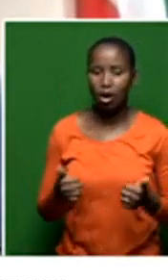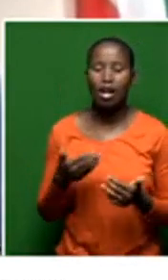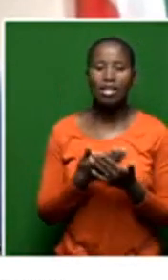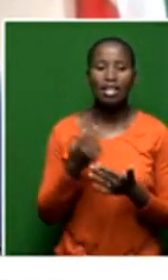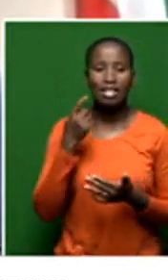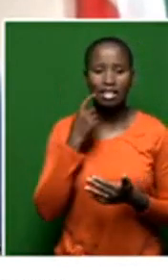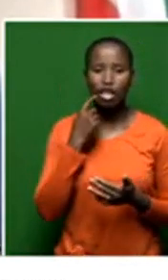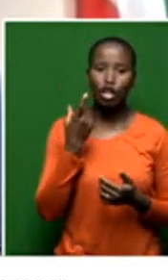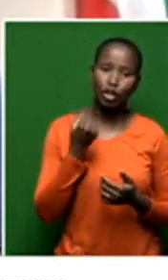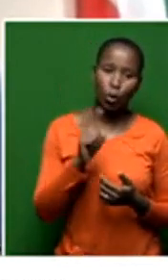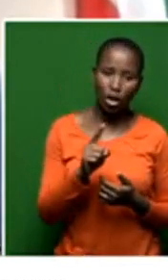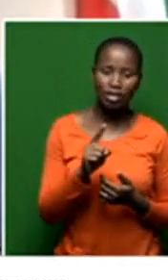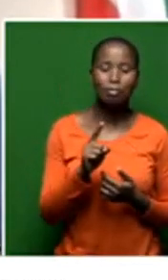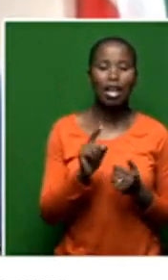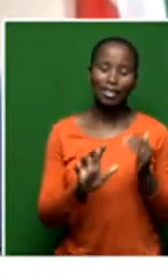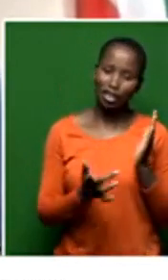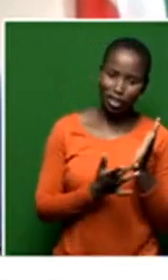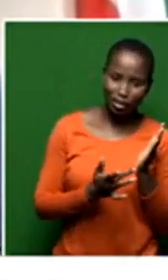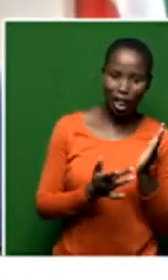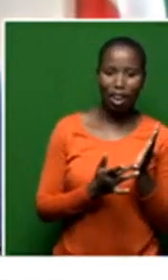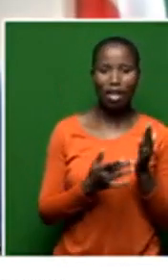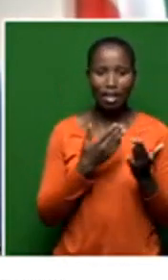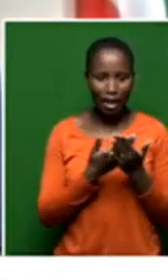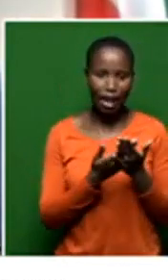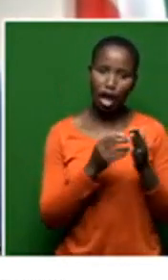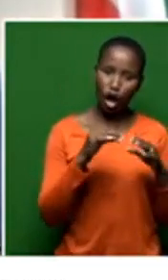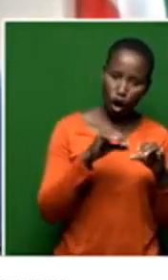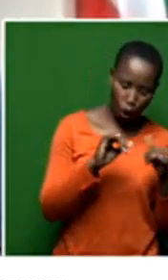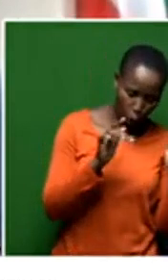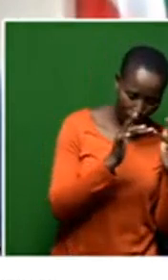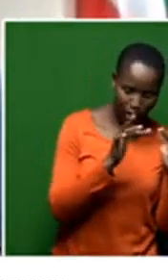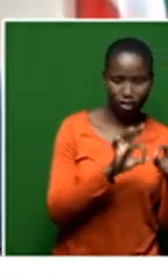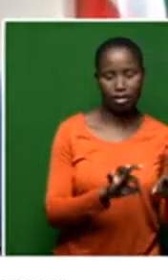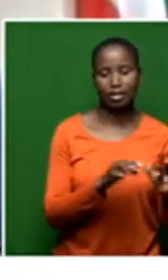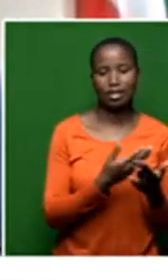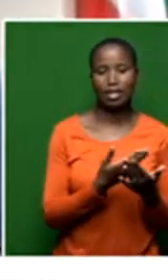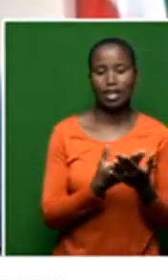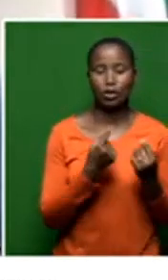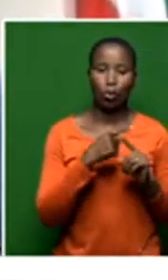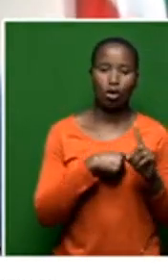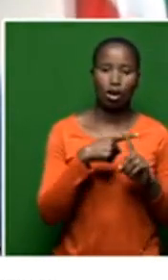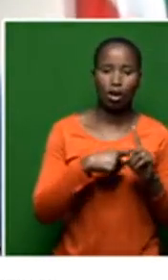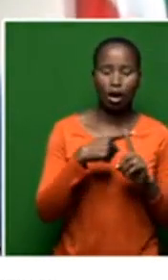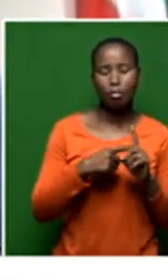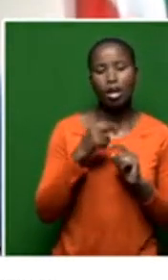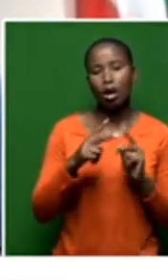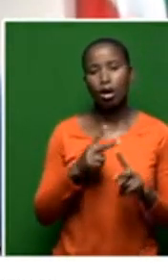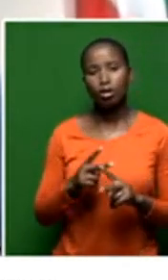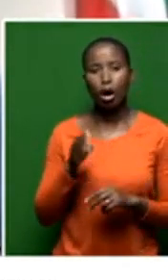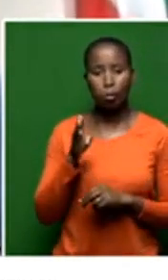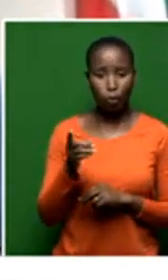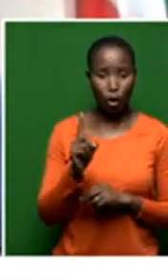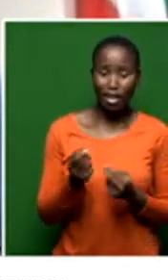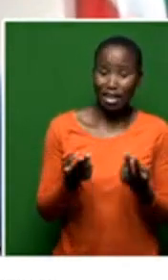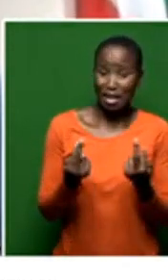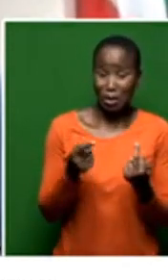bridging the digital divide. Let the unconnected be connected. And we have also imposed obligations as part of these new